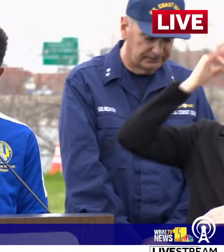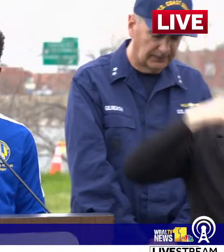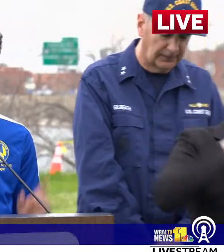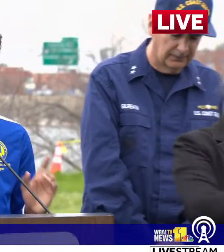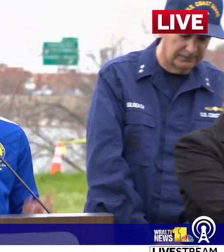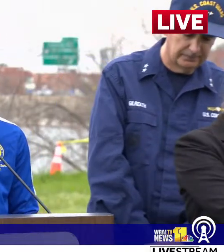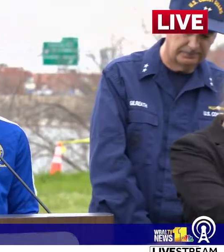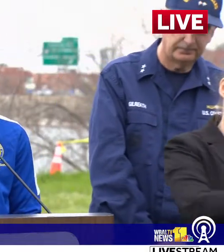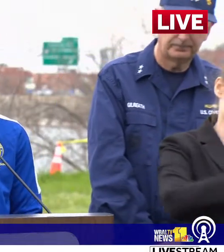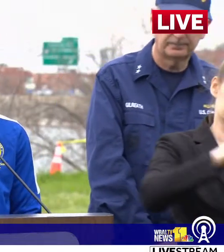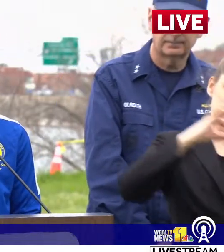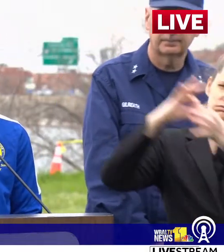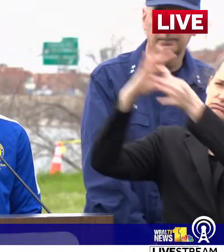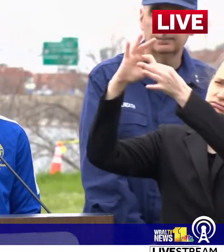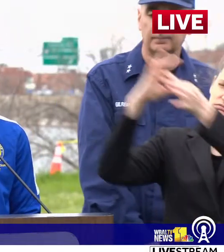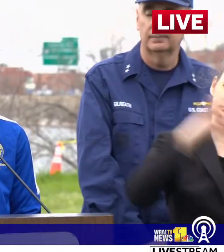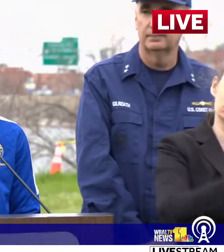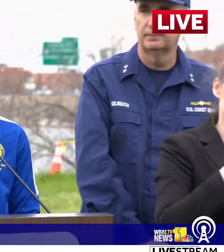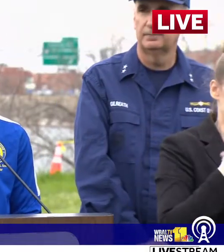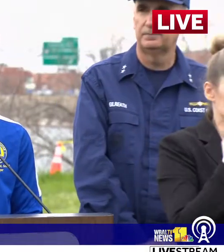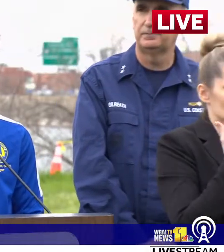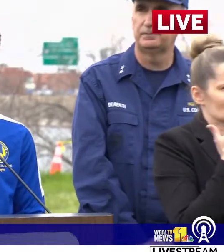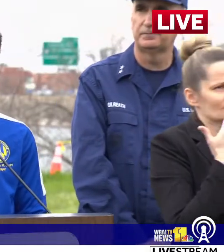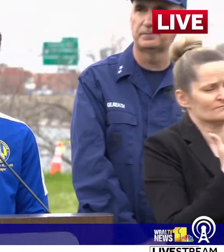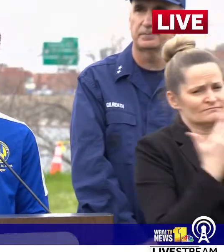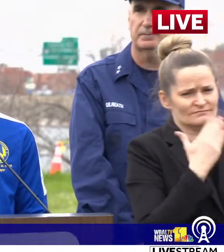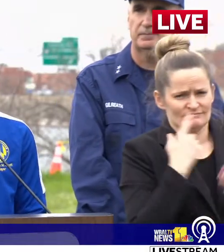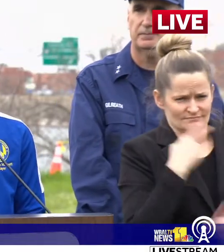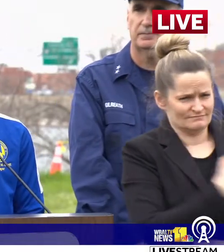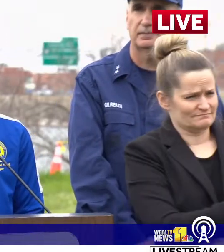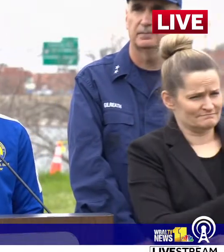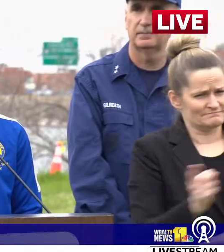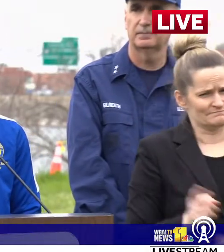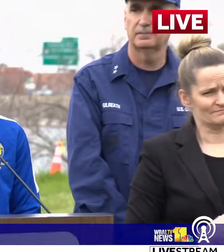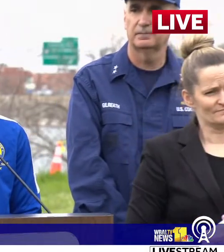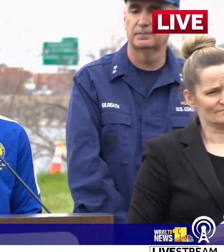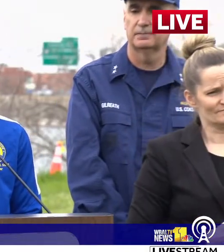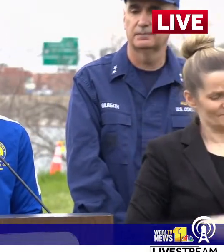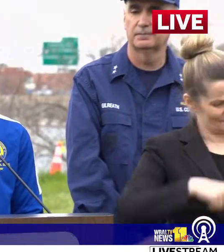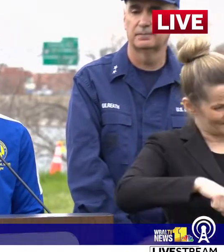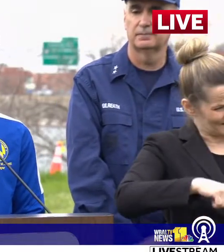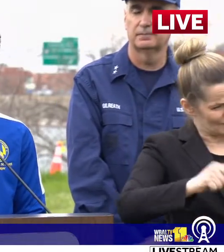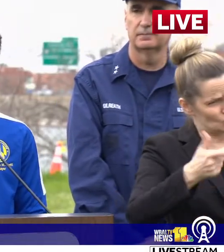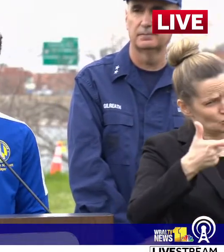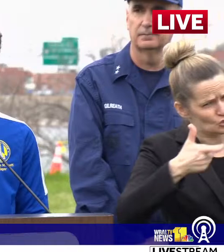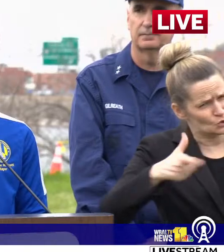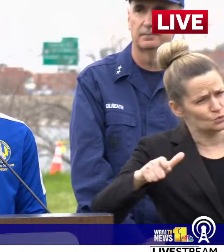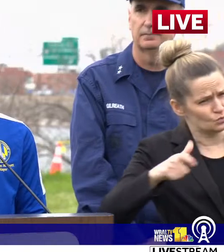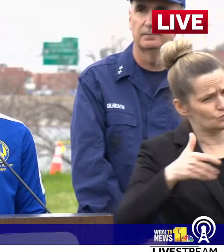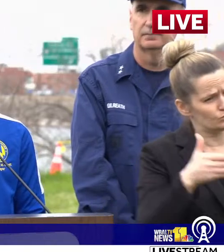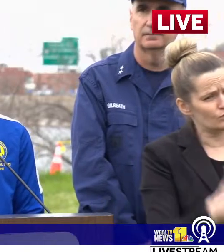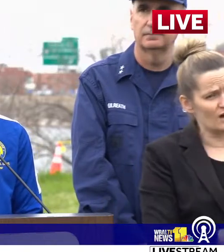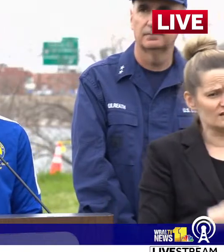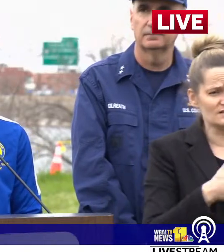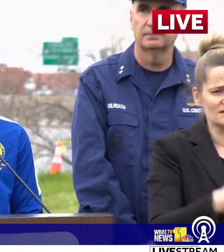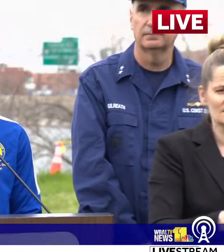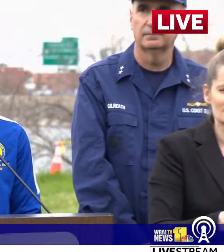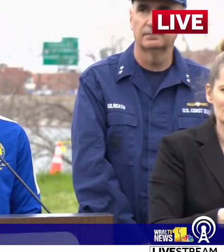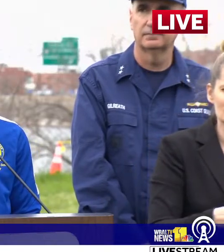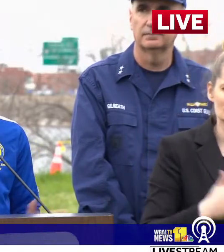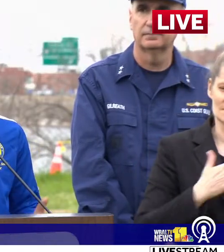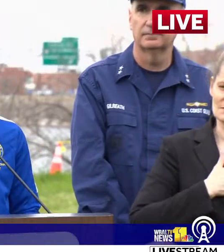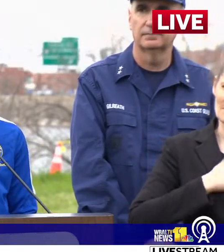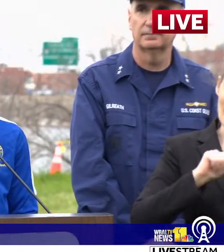for leading us in that effort. And with this massive of an operation, that is notable itself. Members of my